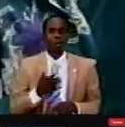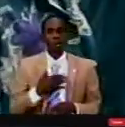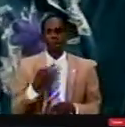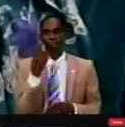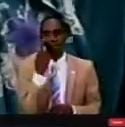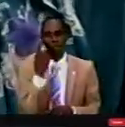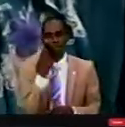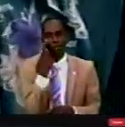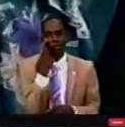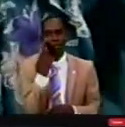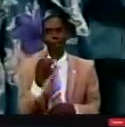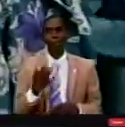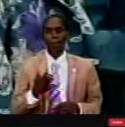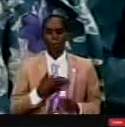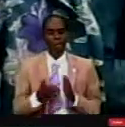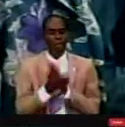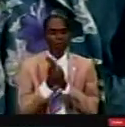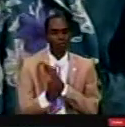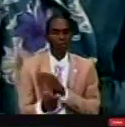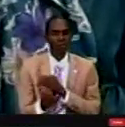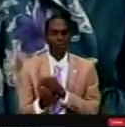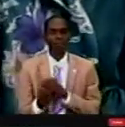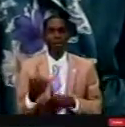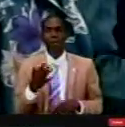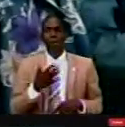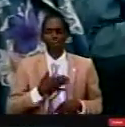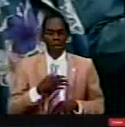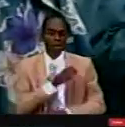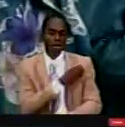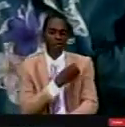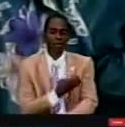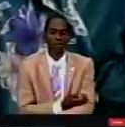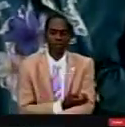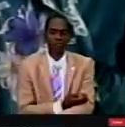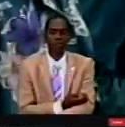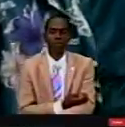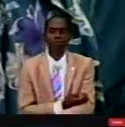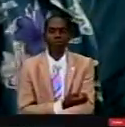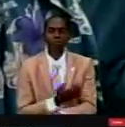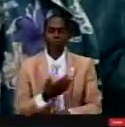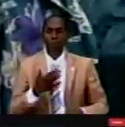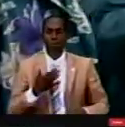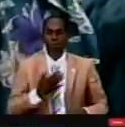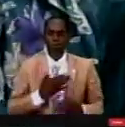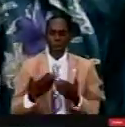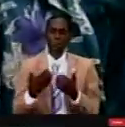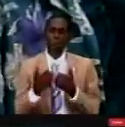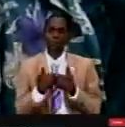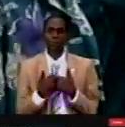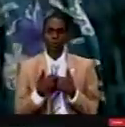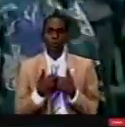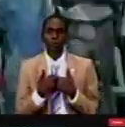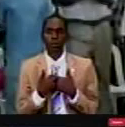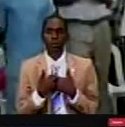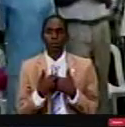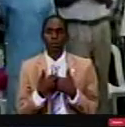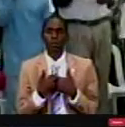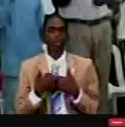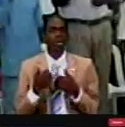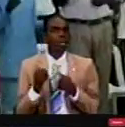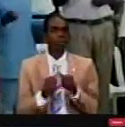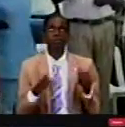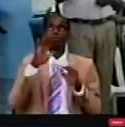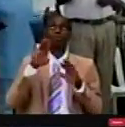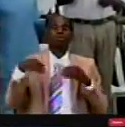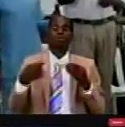skill my energy my position everything you give me I'm going to use